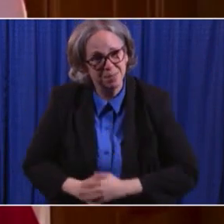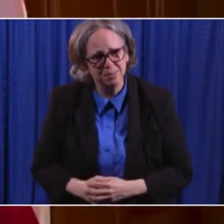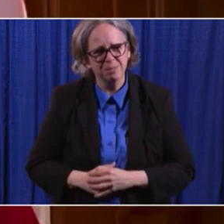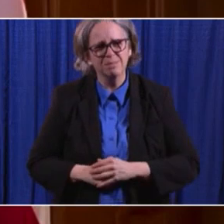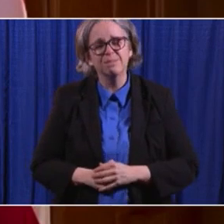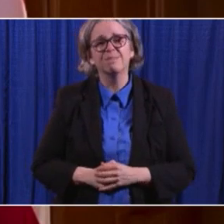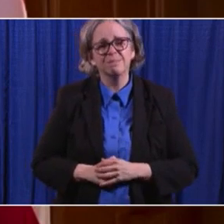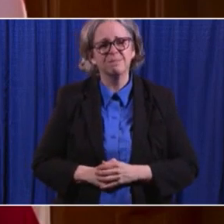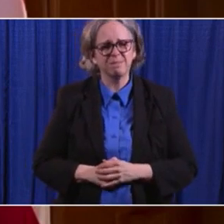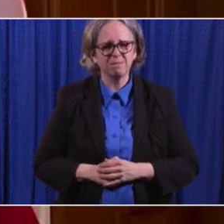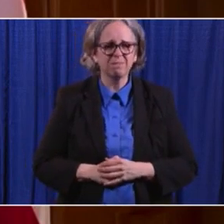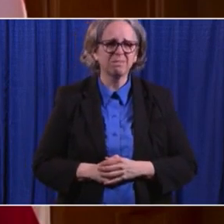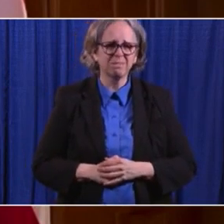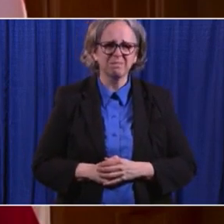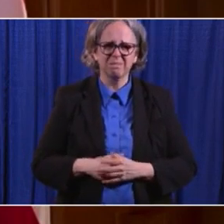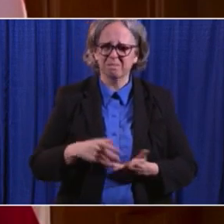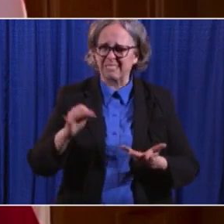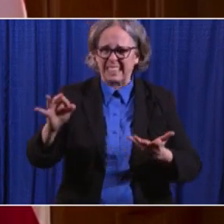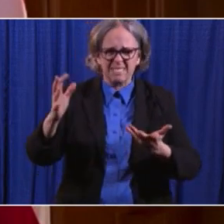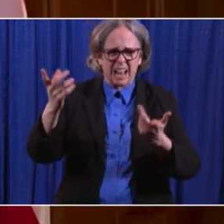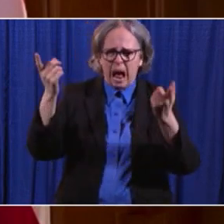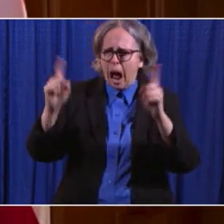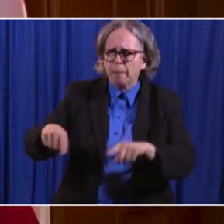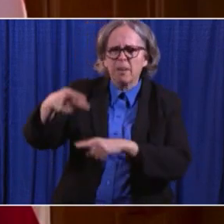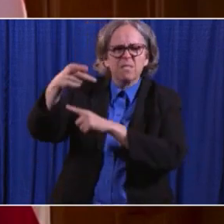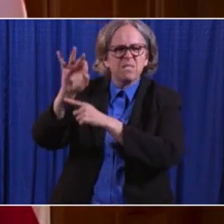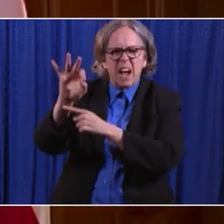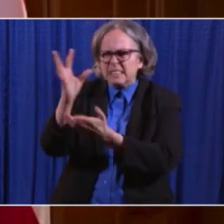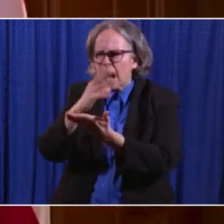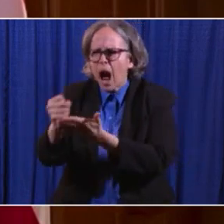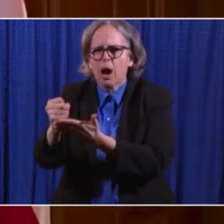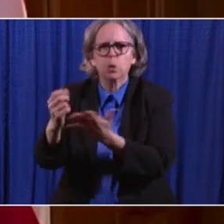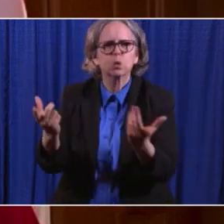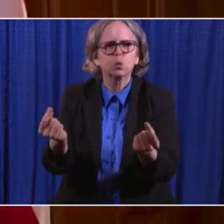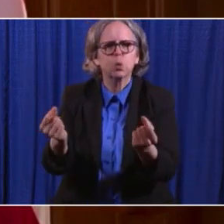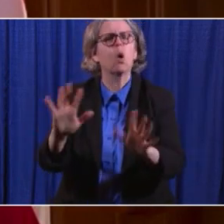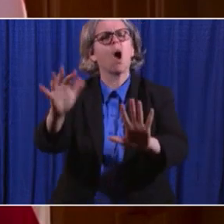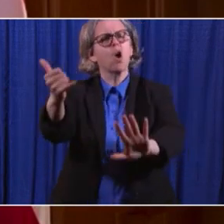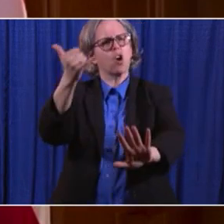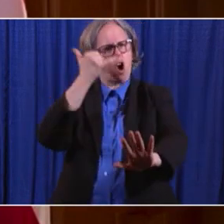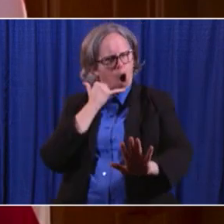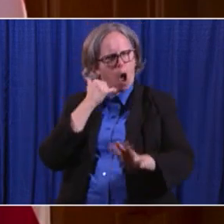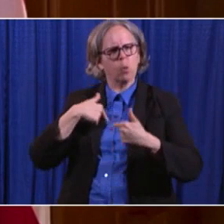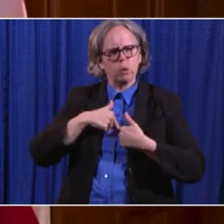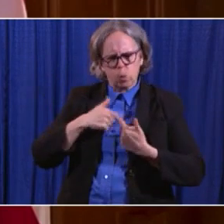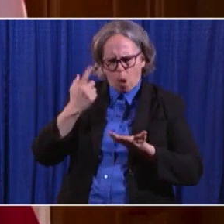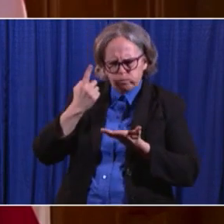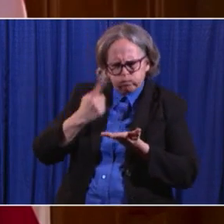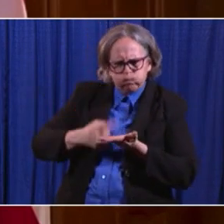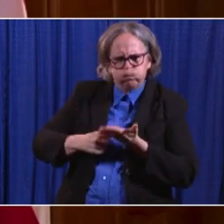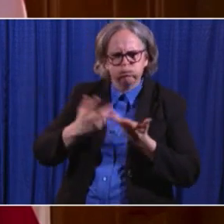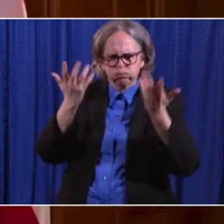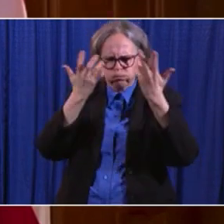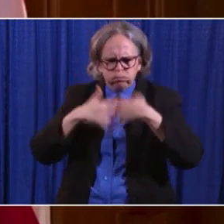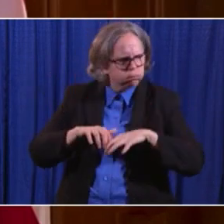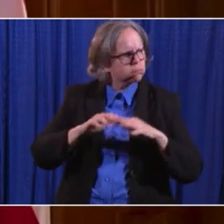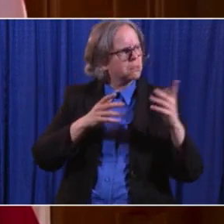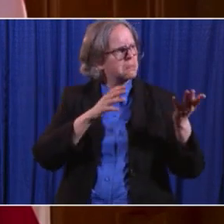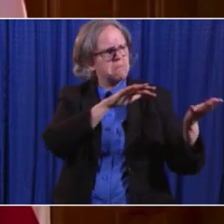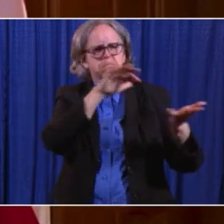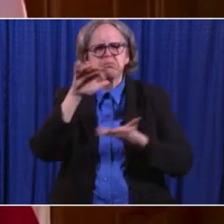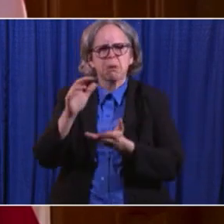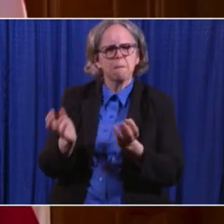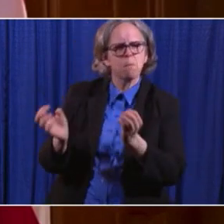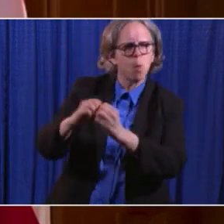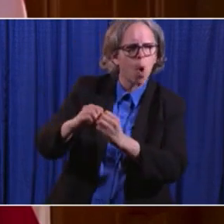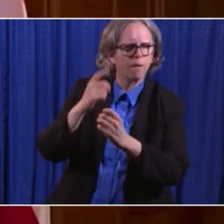can talk about the availability of that Pfizer, because again, Pfizer is the only vaccine that can be used for those